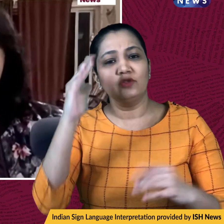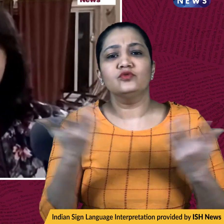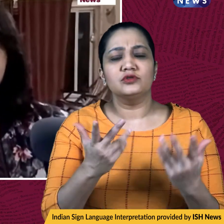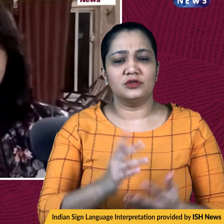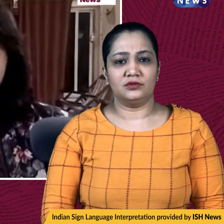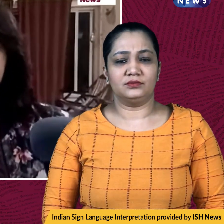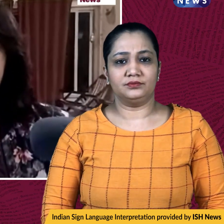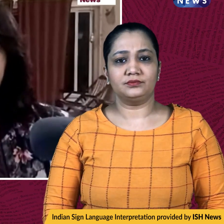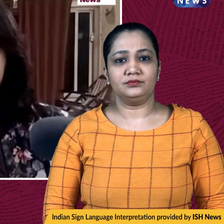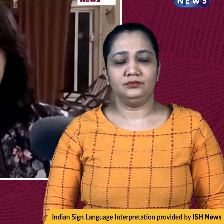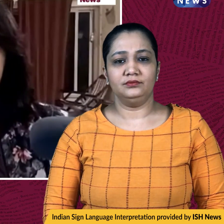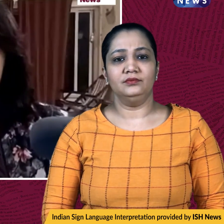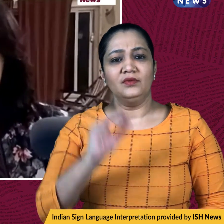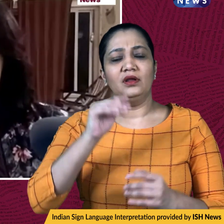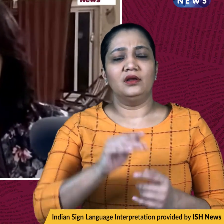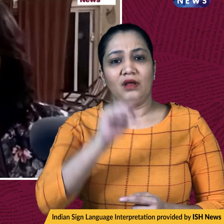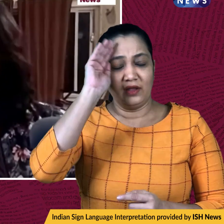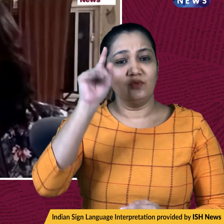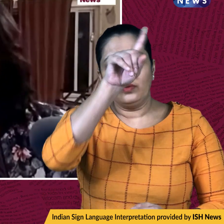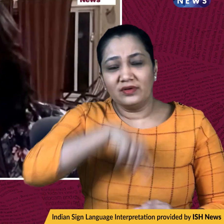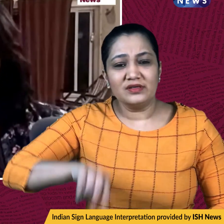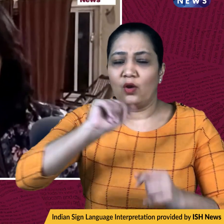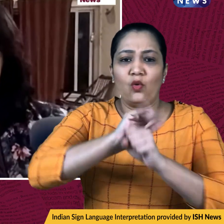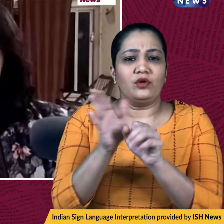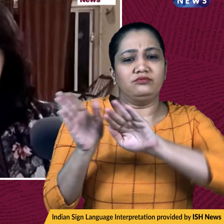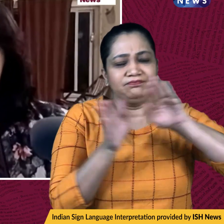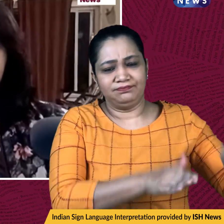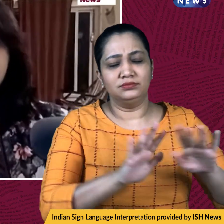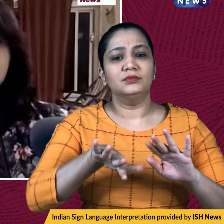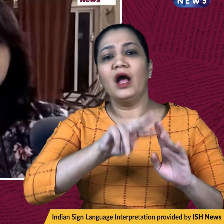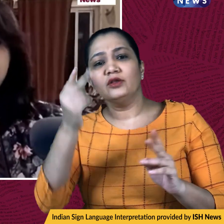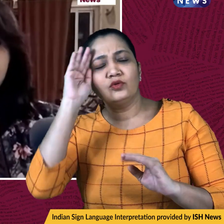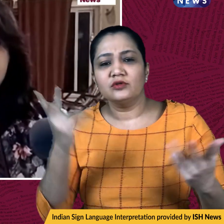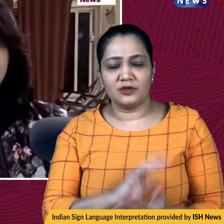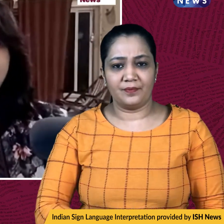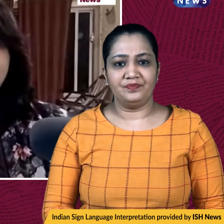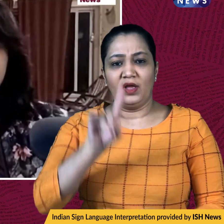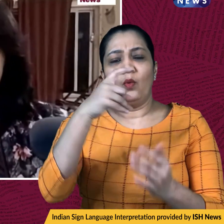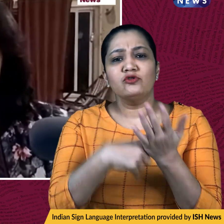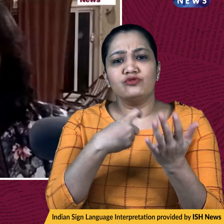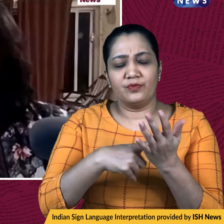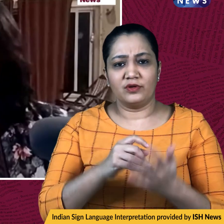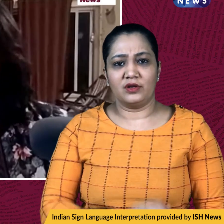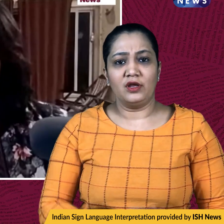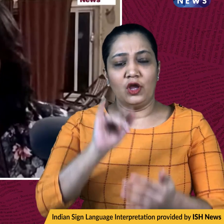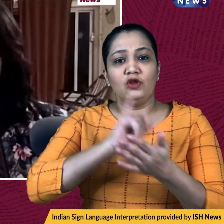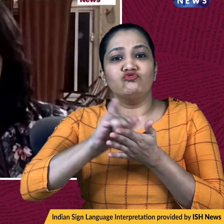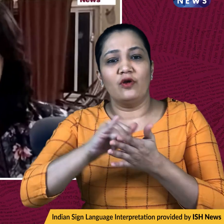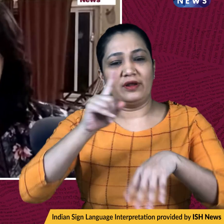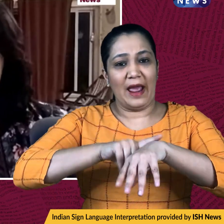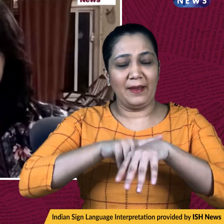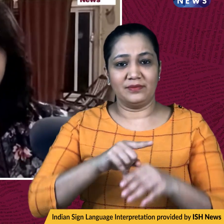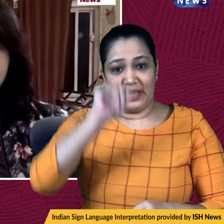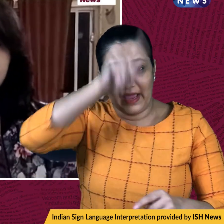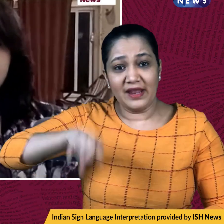news coming in from across the country, moving on from COVID right now. According to a report by the New York Times, the